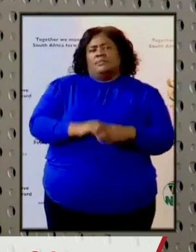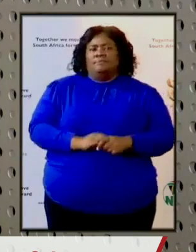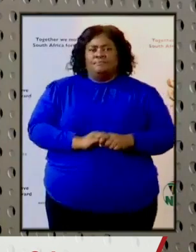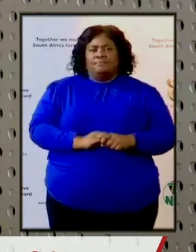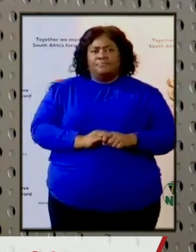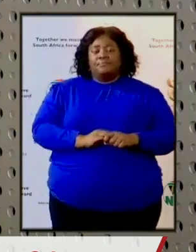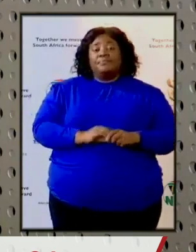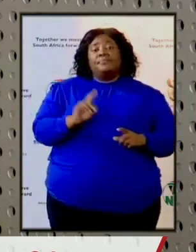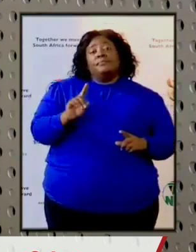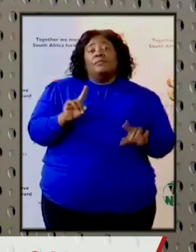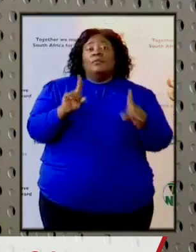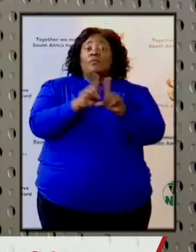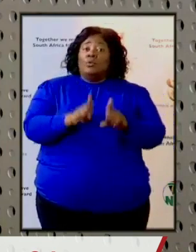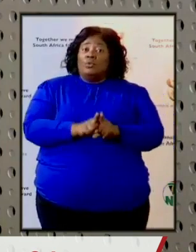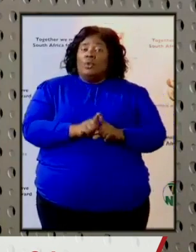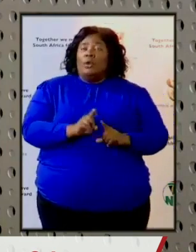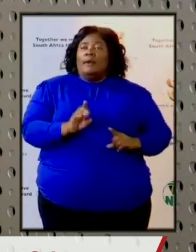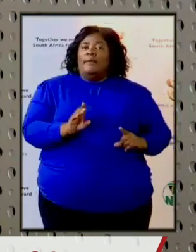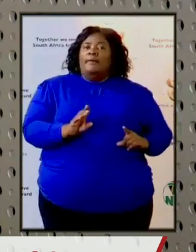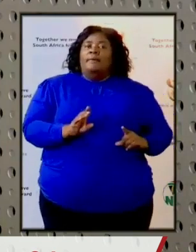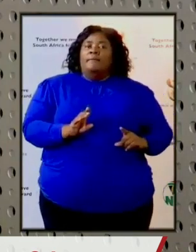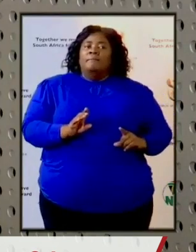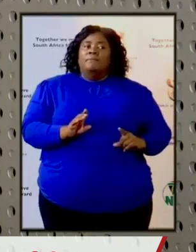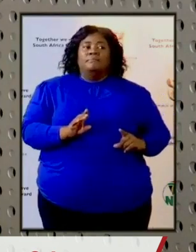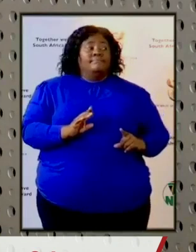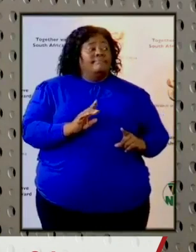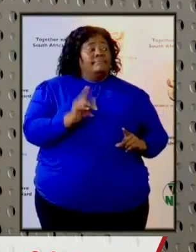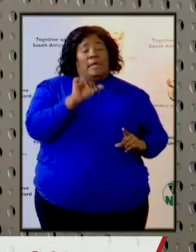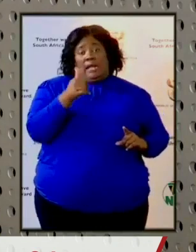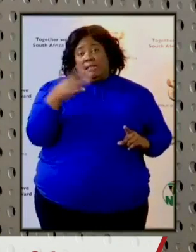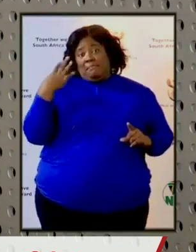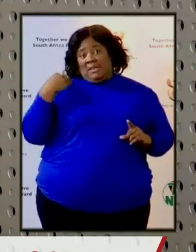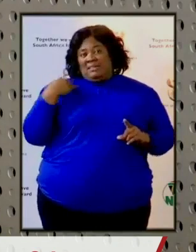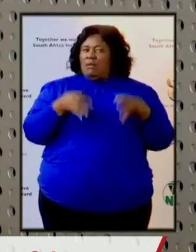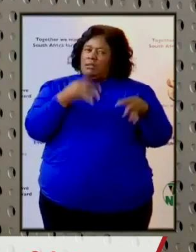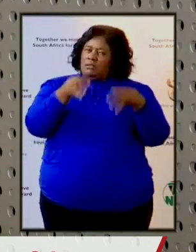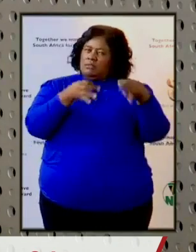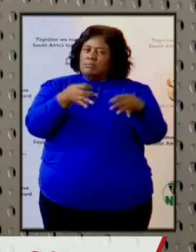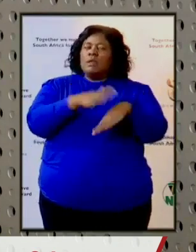And of course, my colleagues will talk a lot more on the